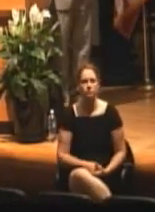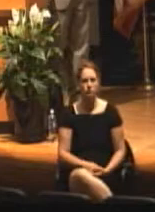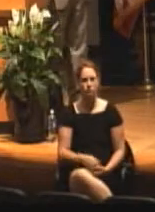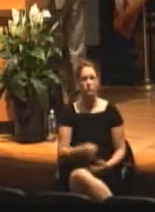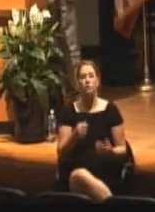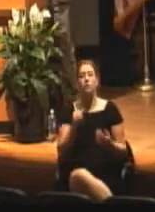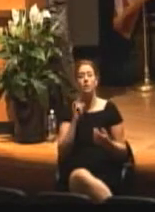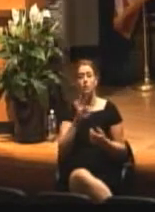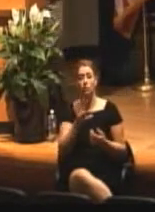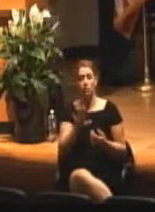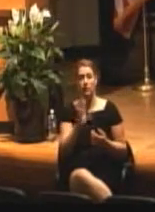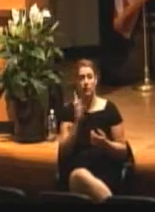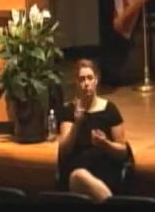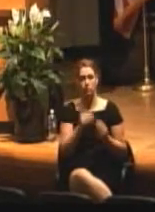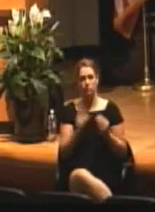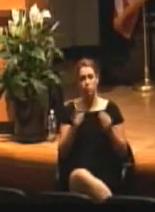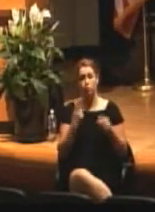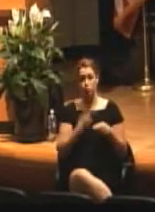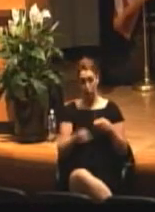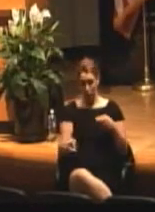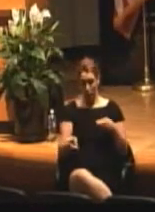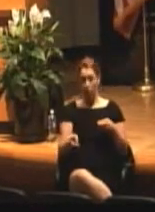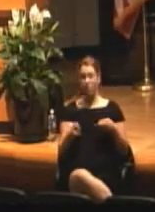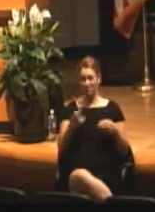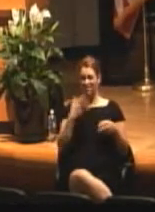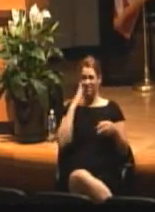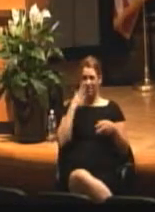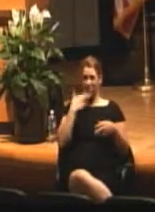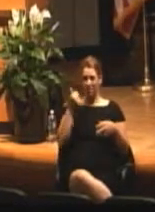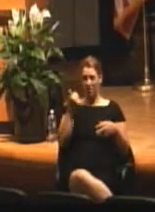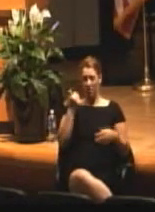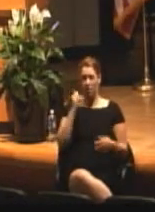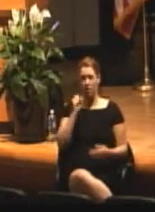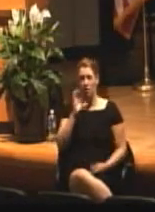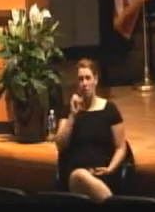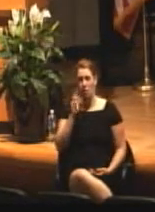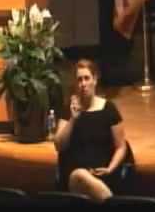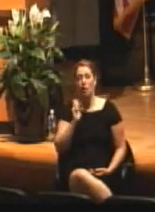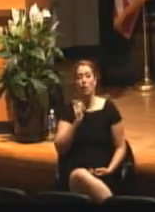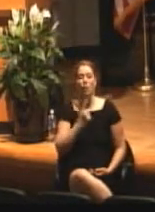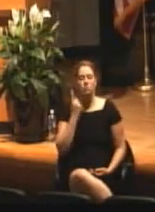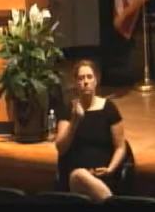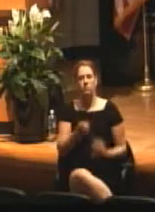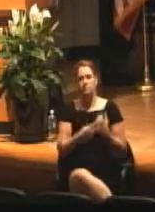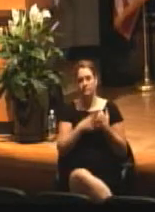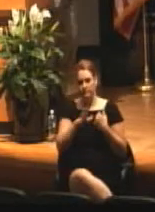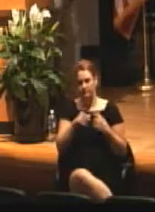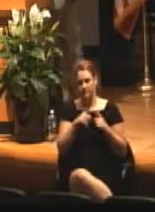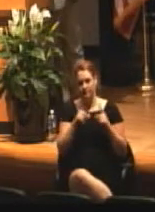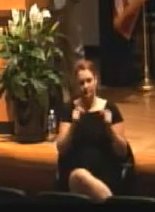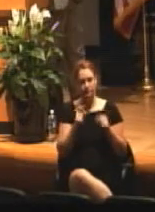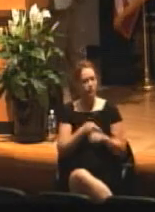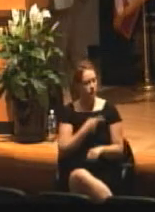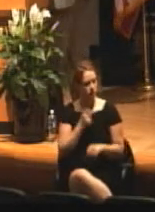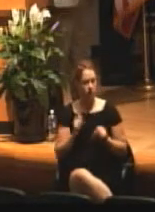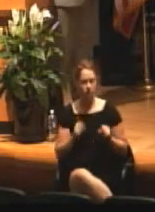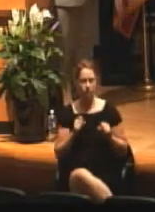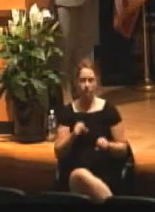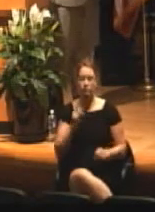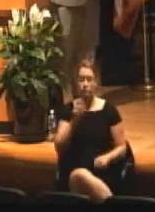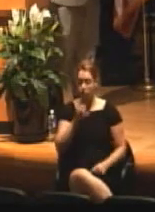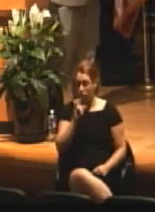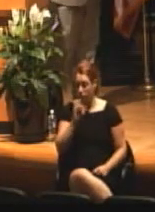credit agencies are going to give you for that score. So you want to always make sure, if you can, keep them as long as you can, or even if you aren't going to use an account